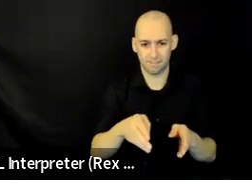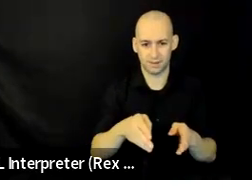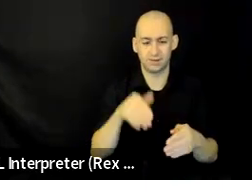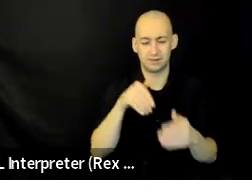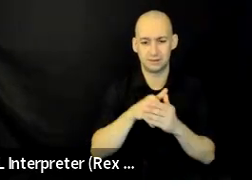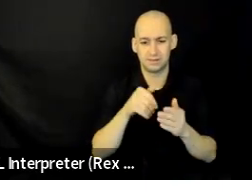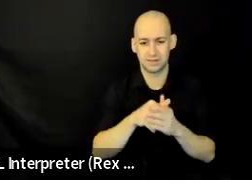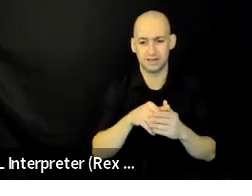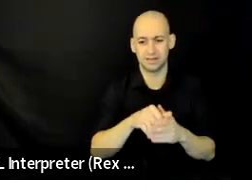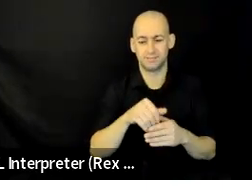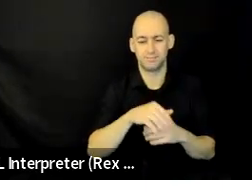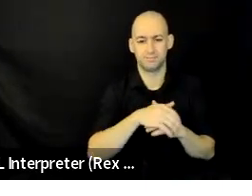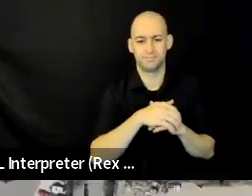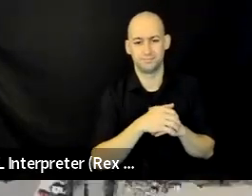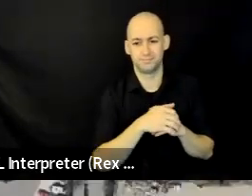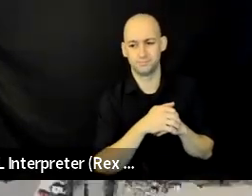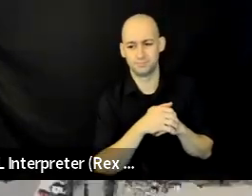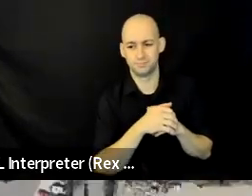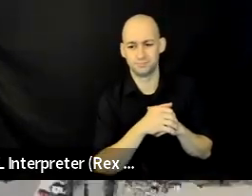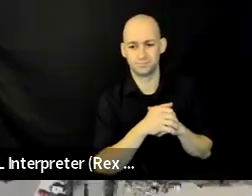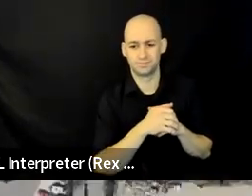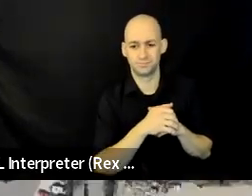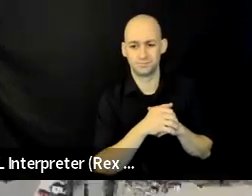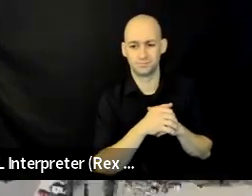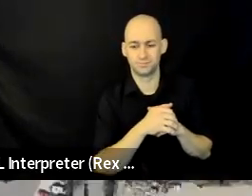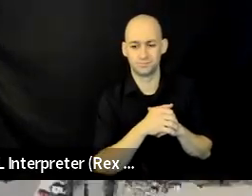limits. Next slide.